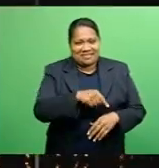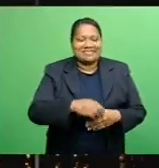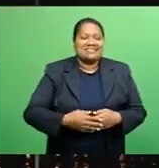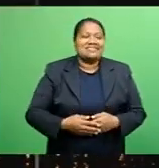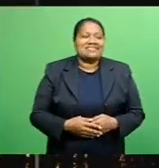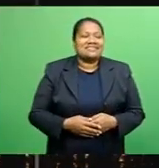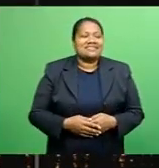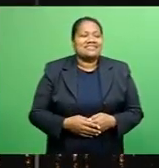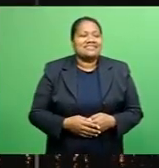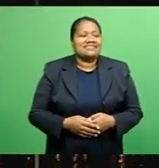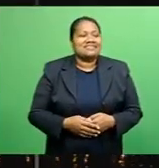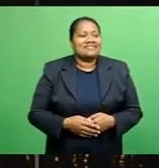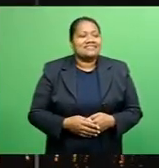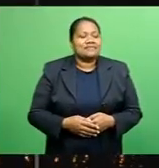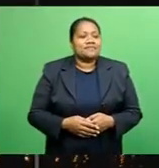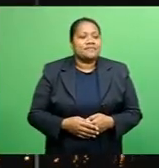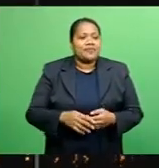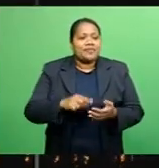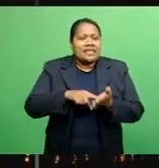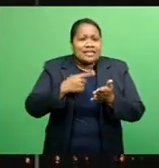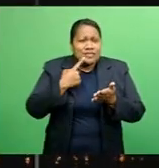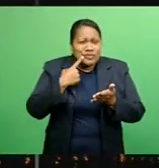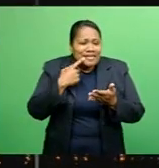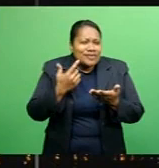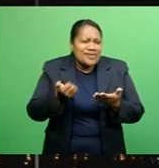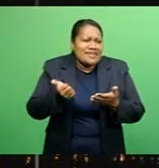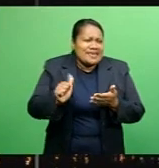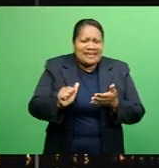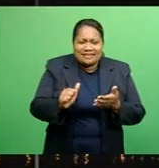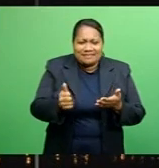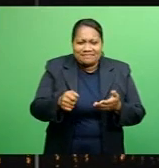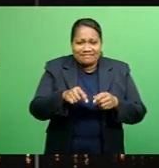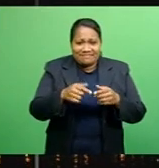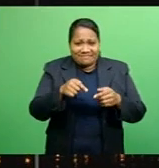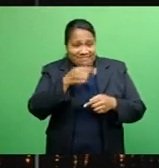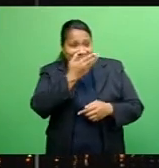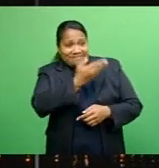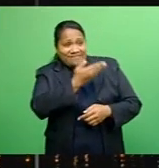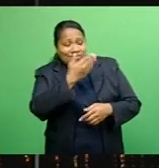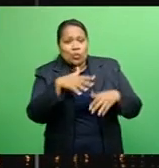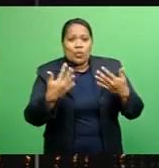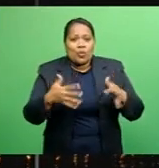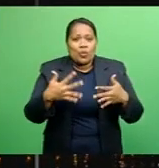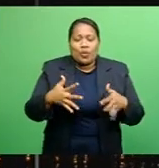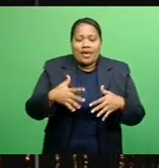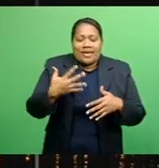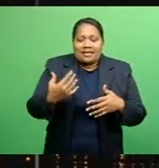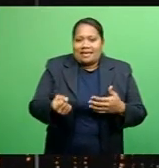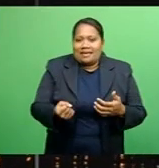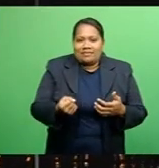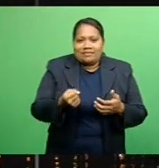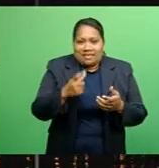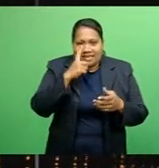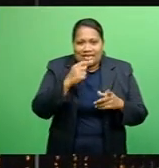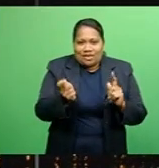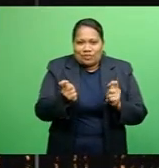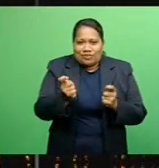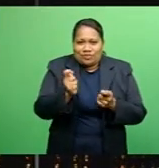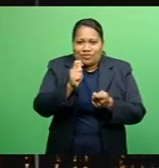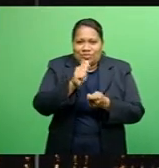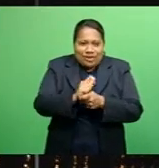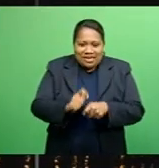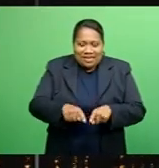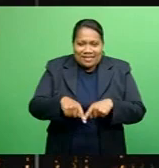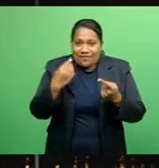News. Chutney or any particular dip has an almost magical power to transform any ordinary meal